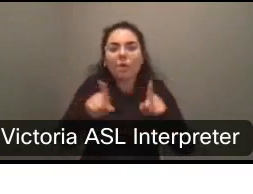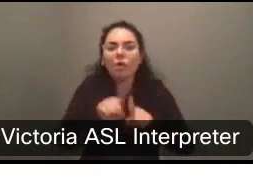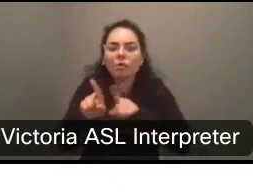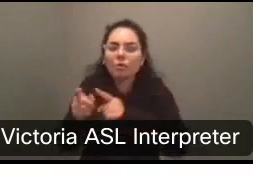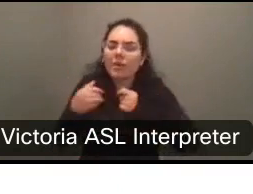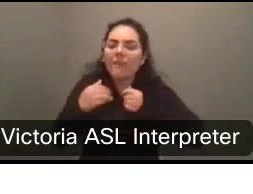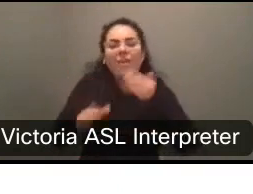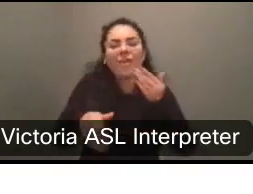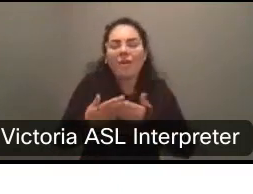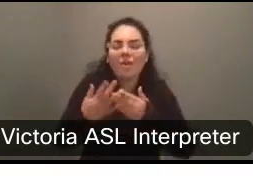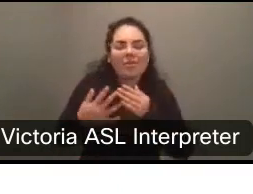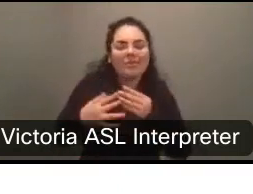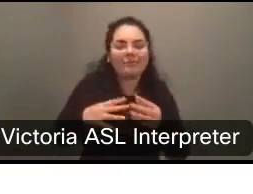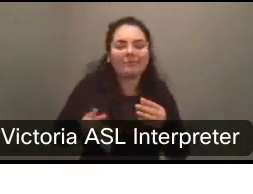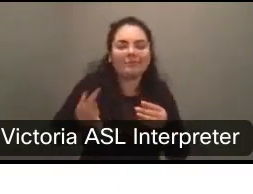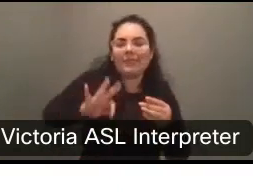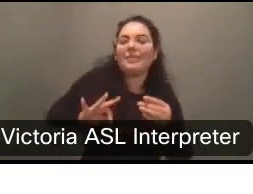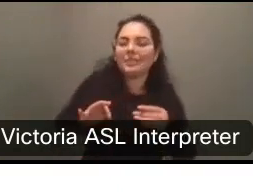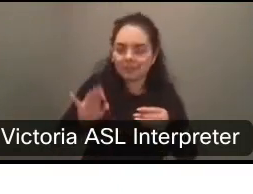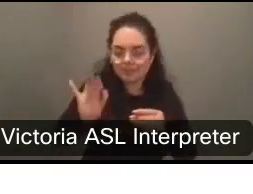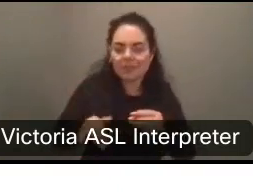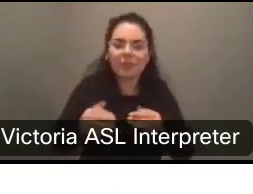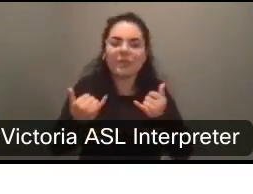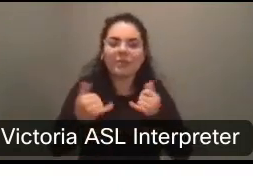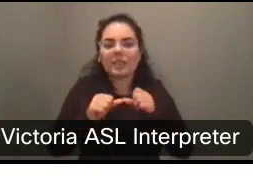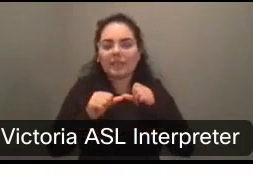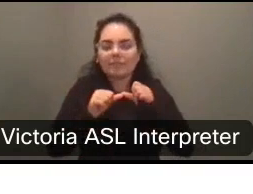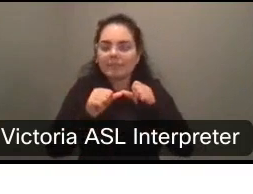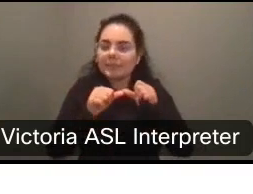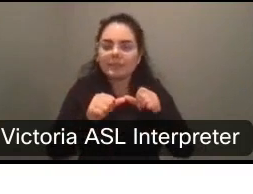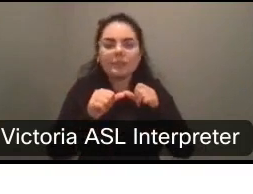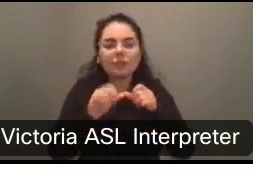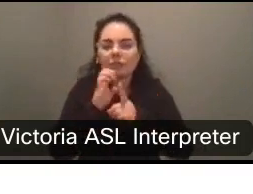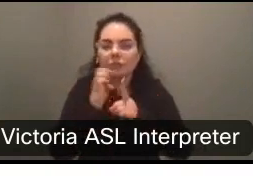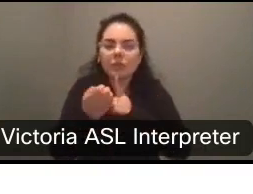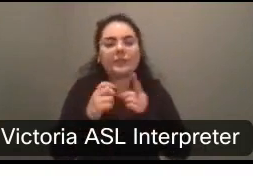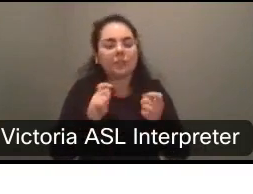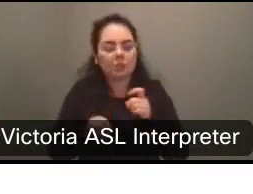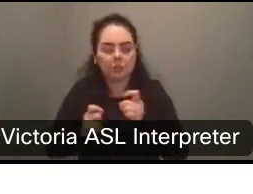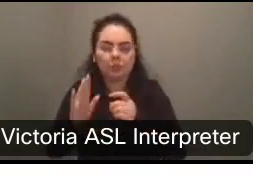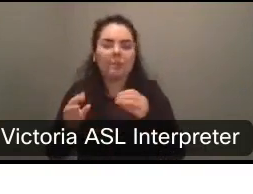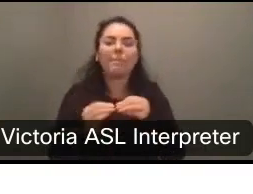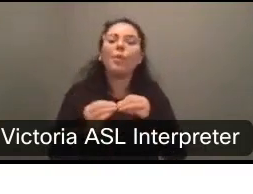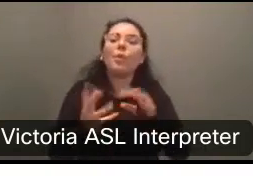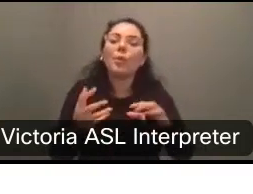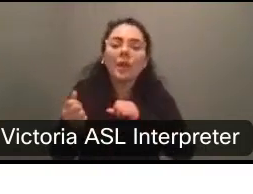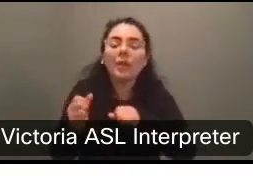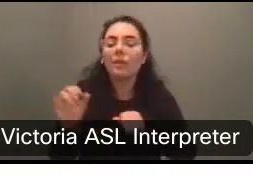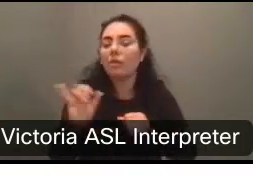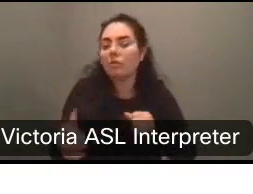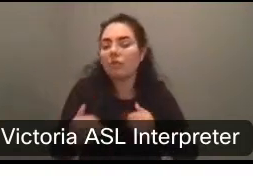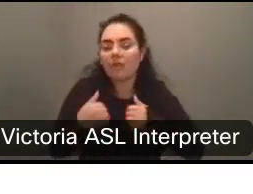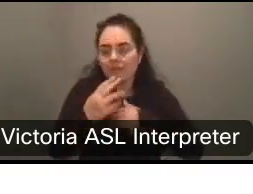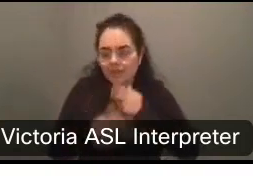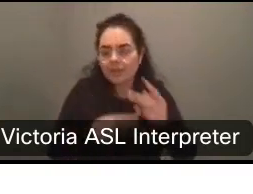bonuses along with that, right? Now it's a consistent environment. We can push the changes quicker. And we actually have a tight, in